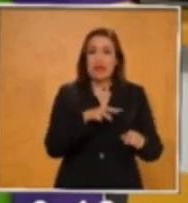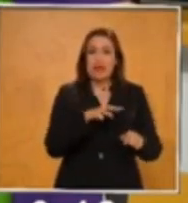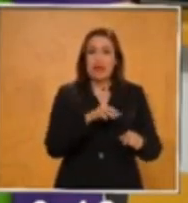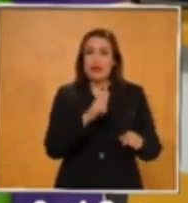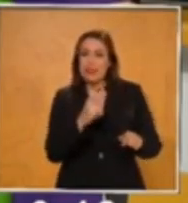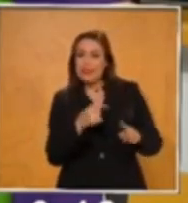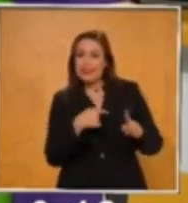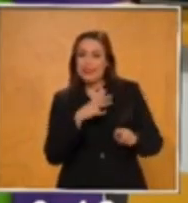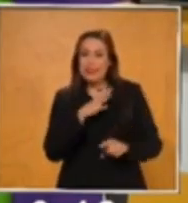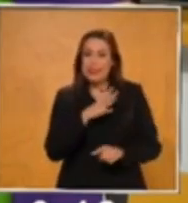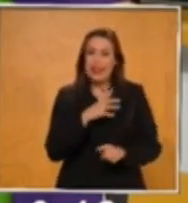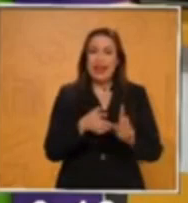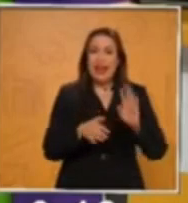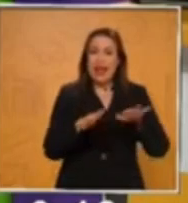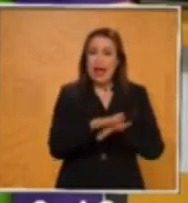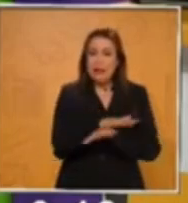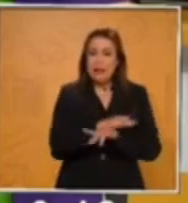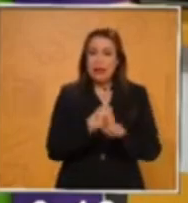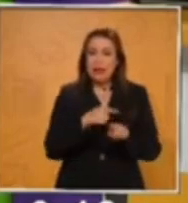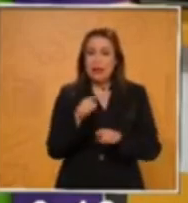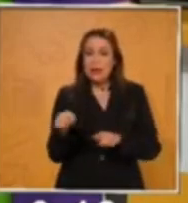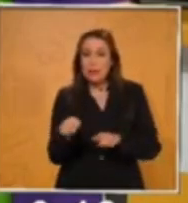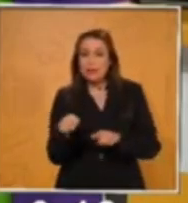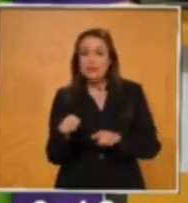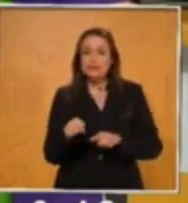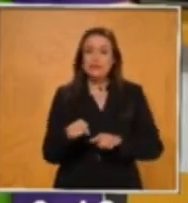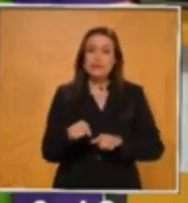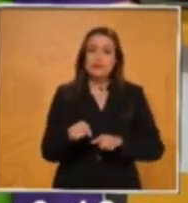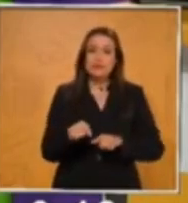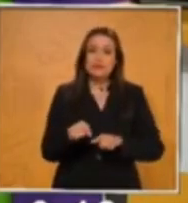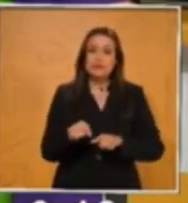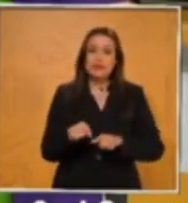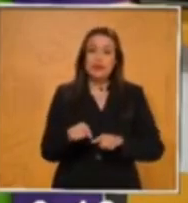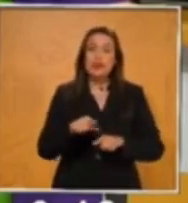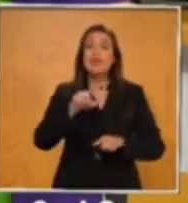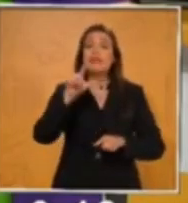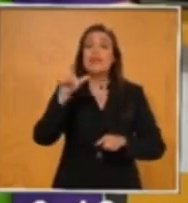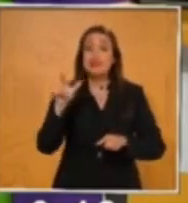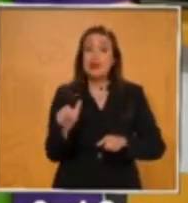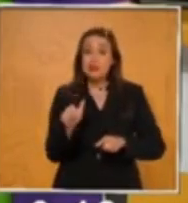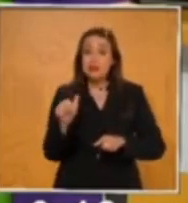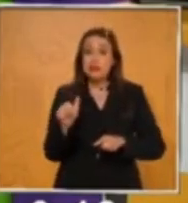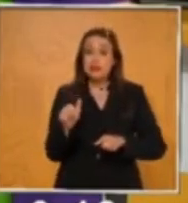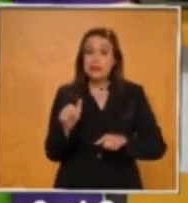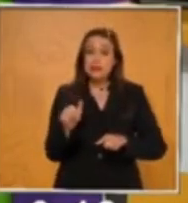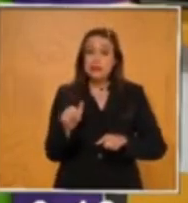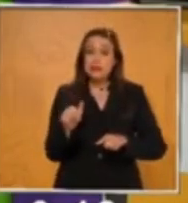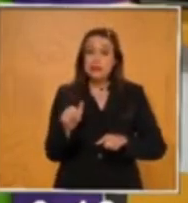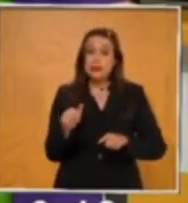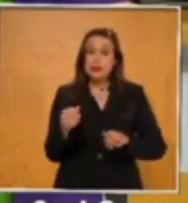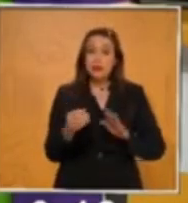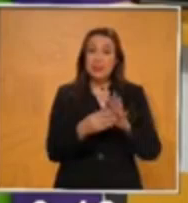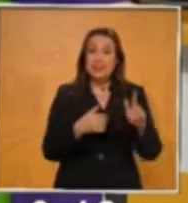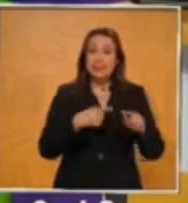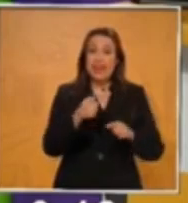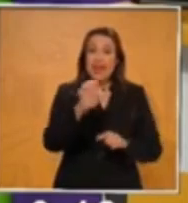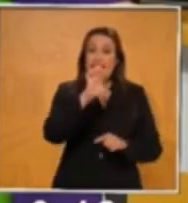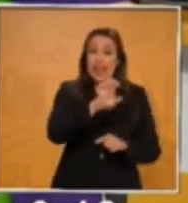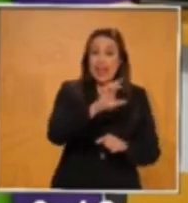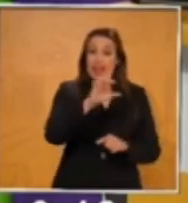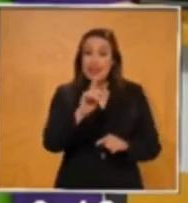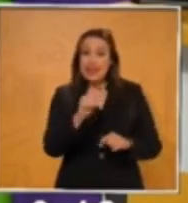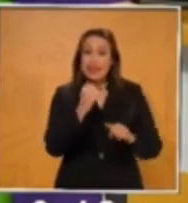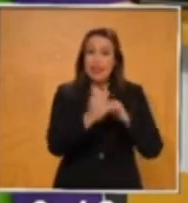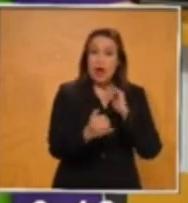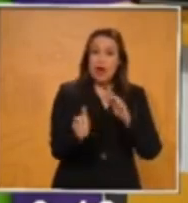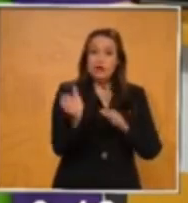I change it for I, the vowel, and then I include the ed, as we mentioned